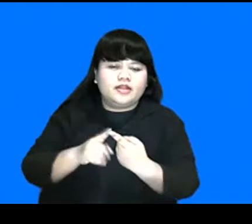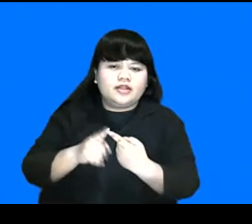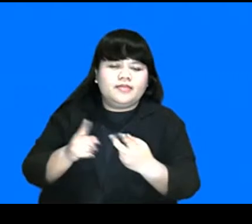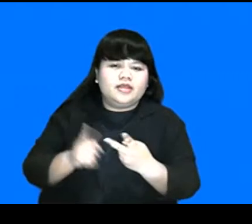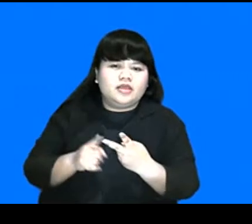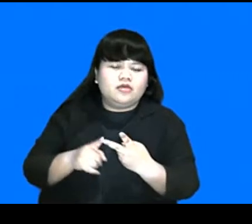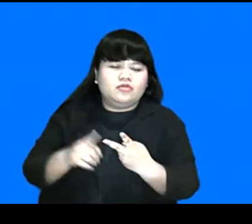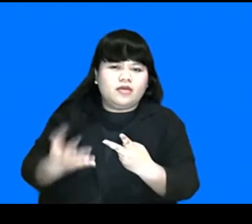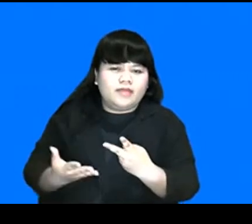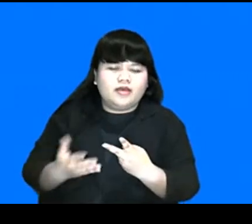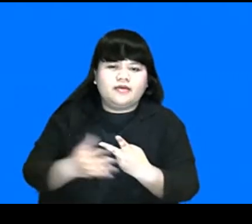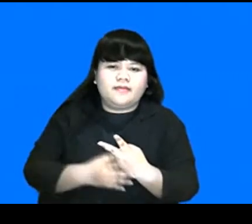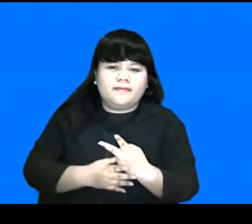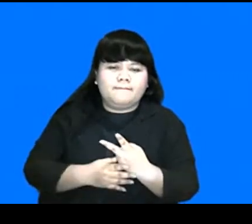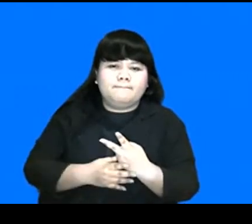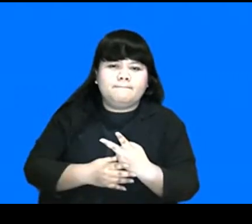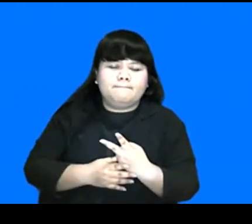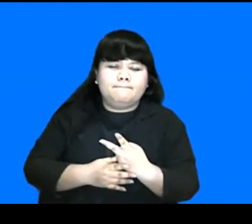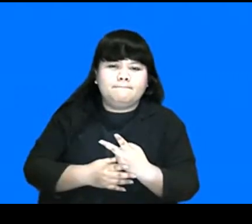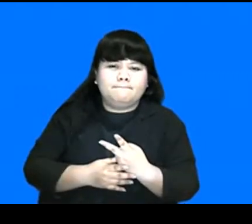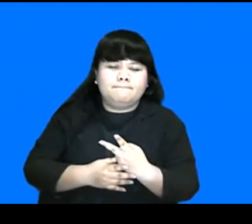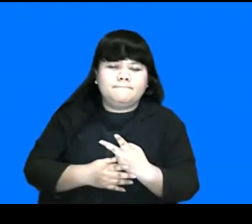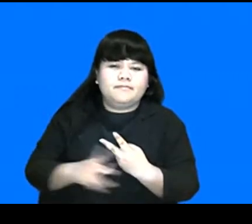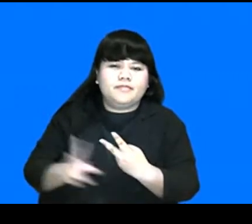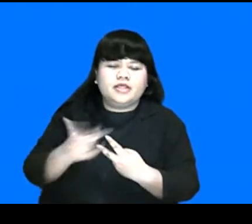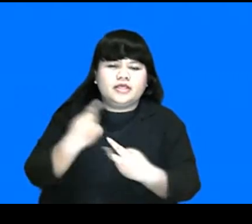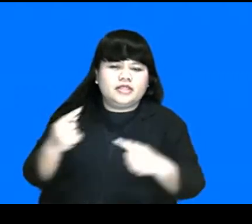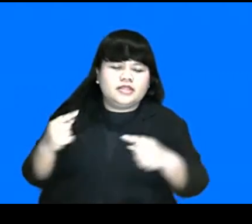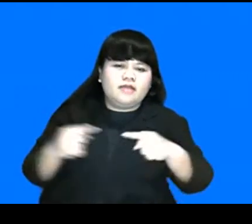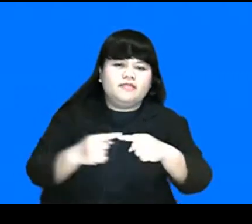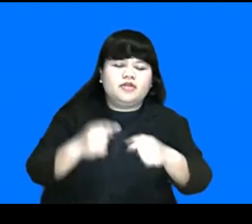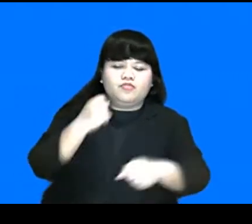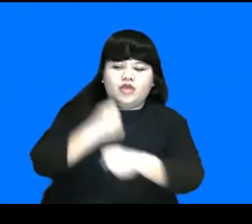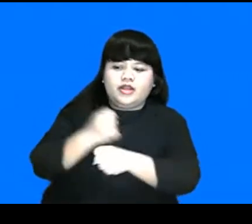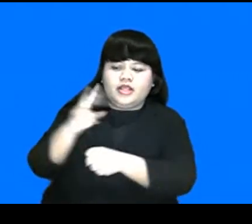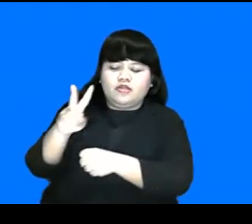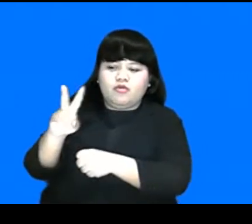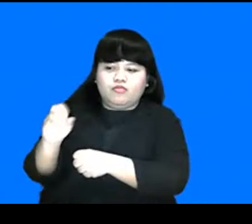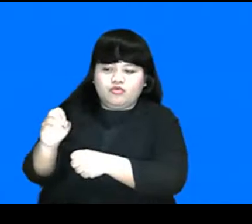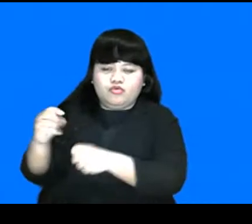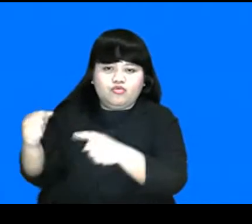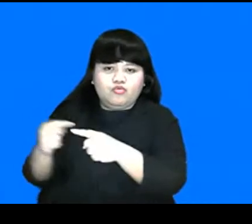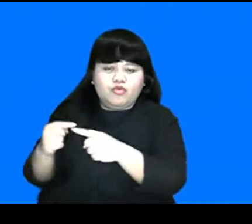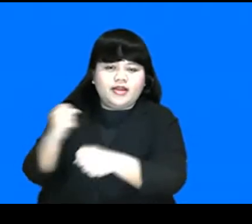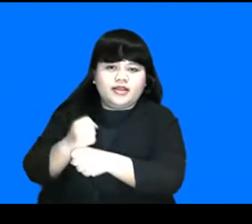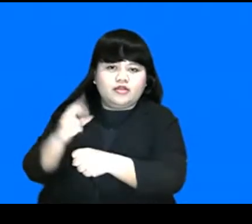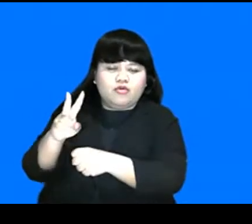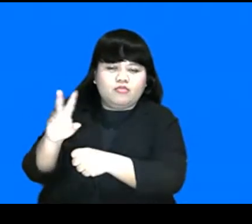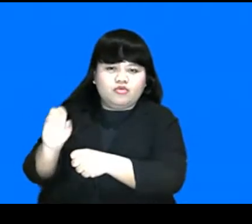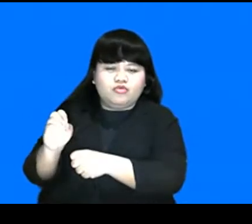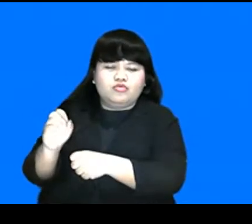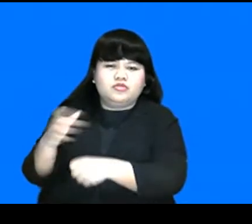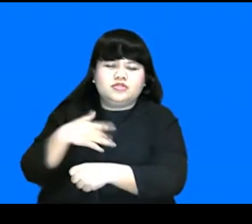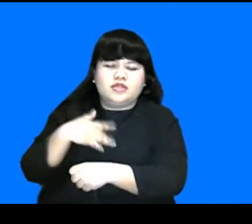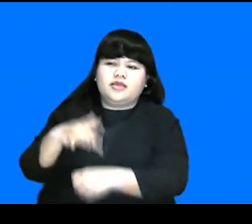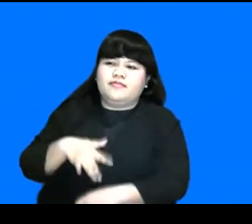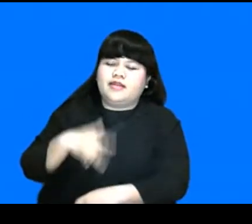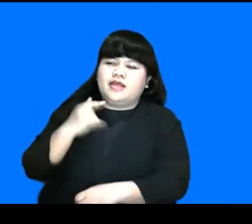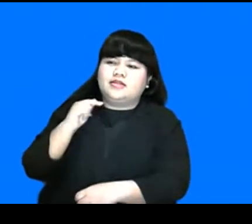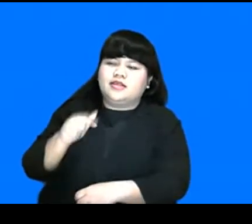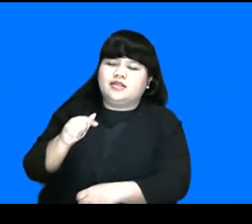before coming to G20, the third tier that Netra was mentioning, I think that's a very important bit. In